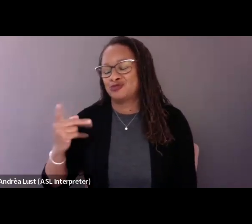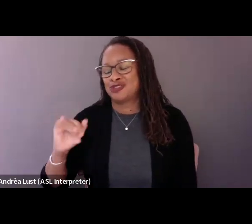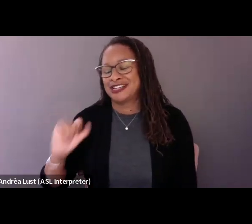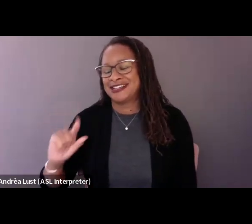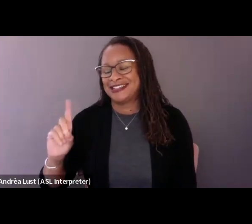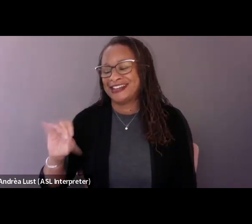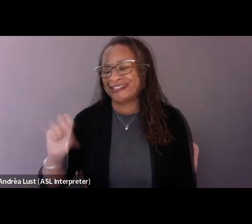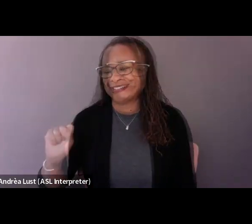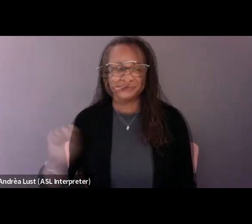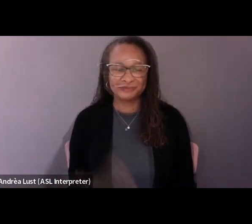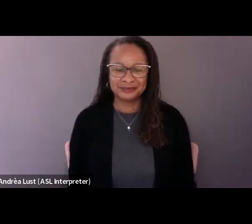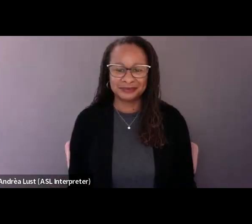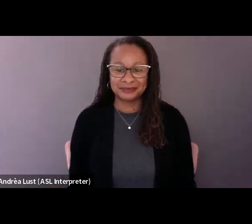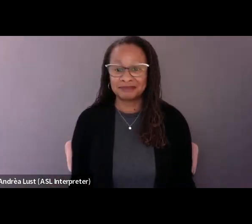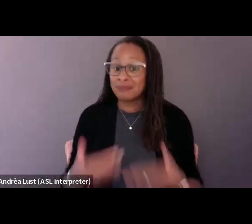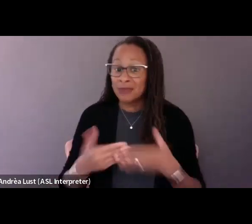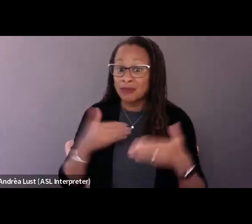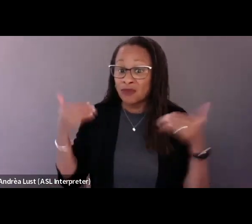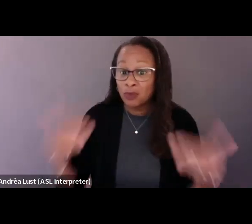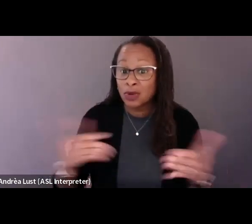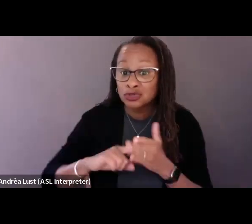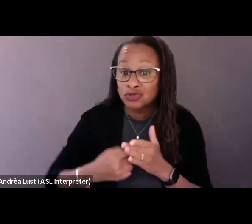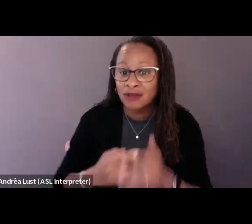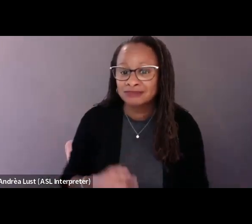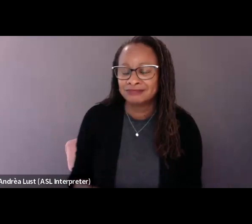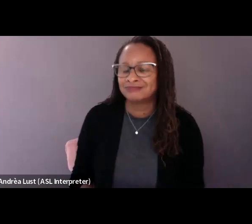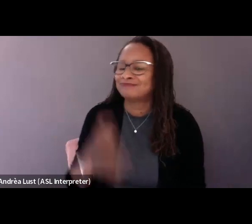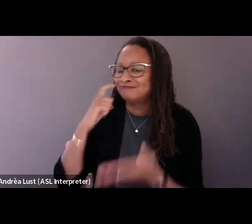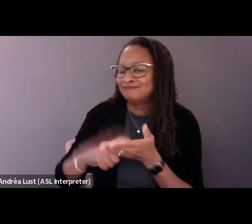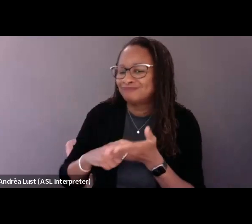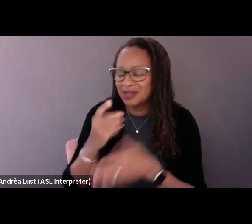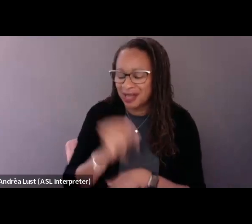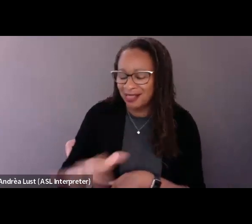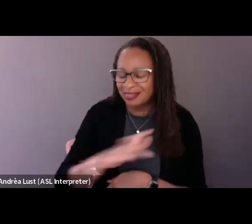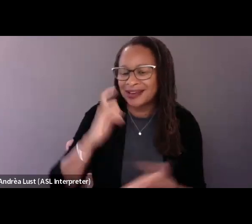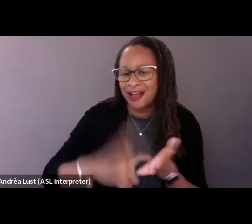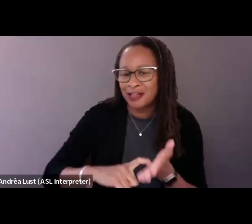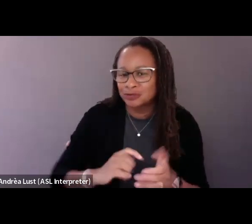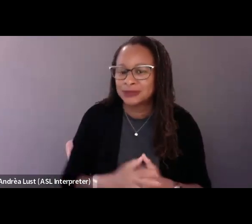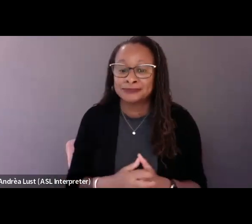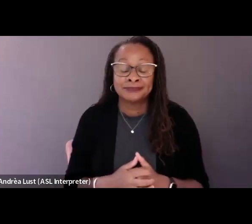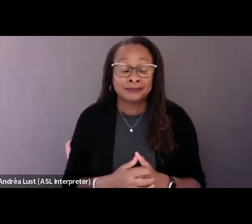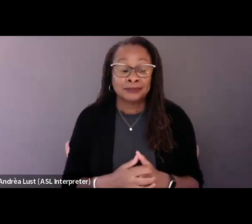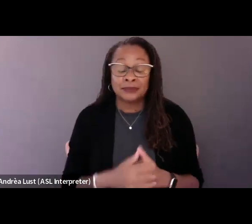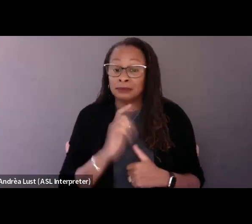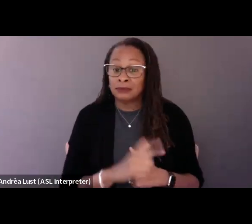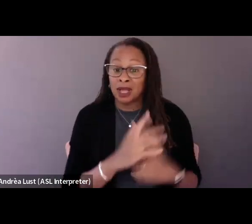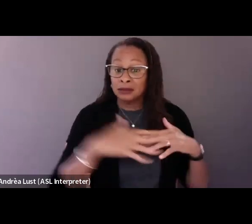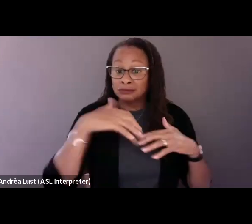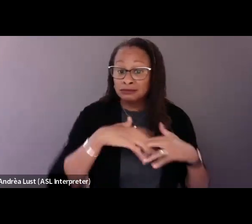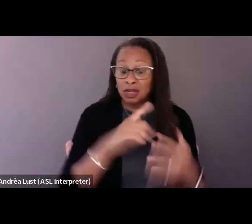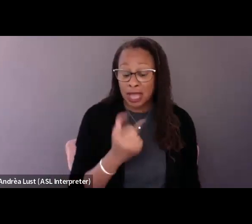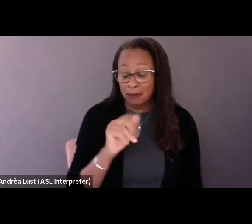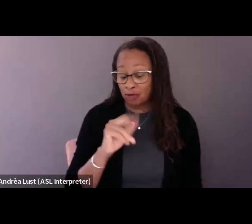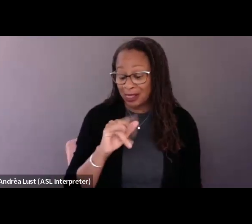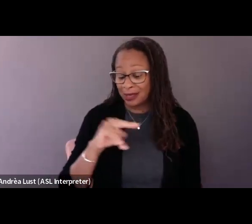www.documentary.org/SpringDocs. Before we get started, I'd like to give a brief land acknowledgement. We recognize the Gabrielino, Tongva,